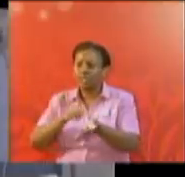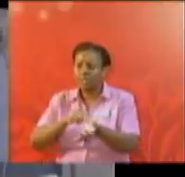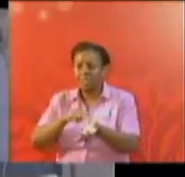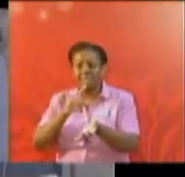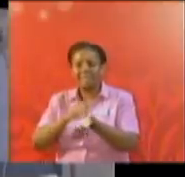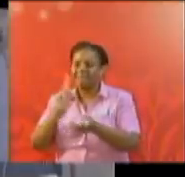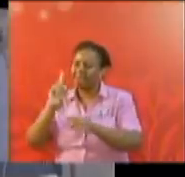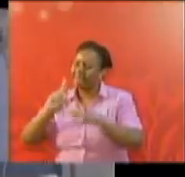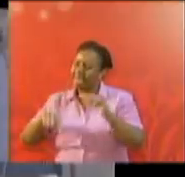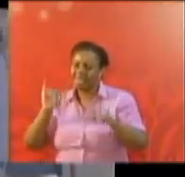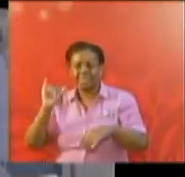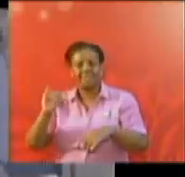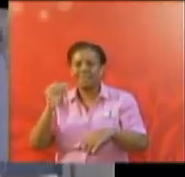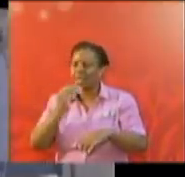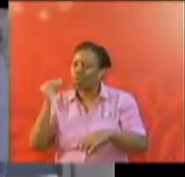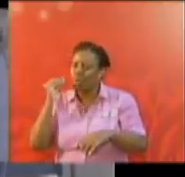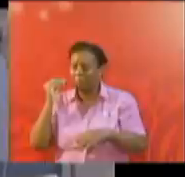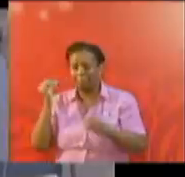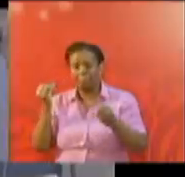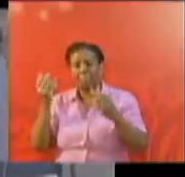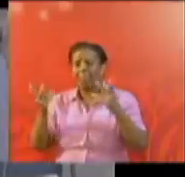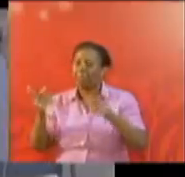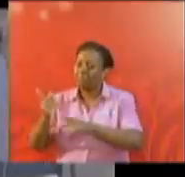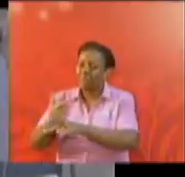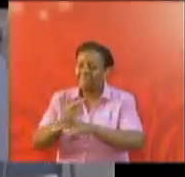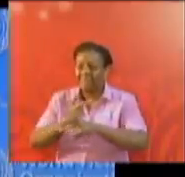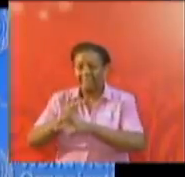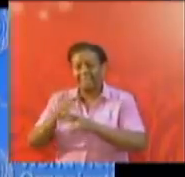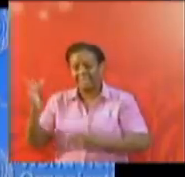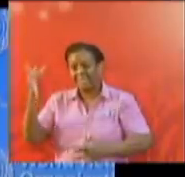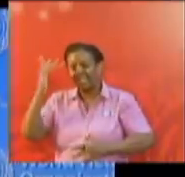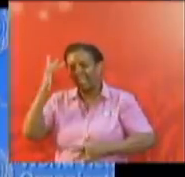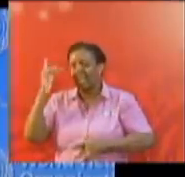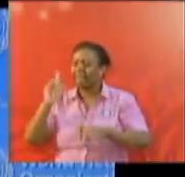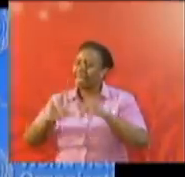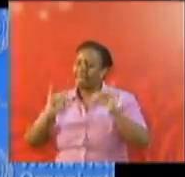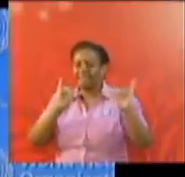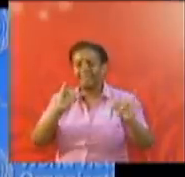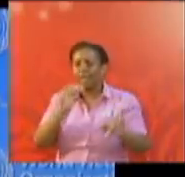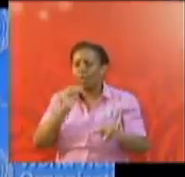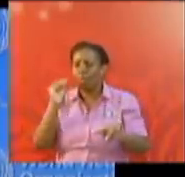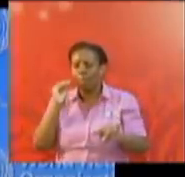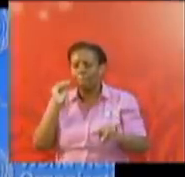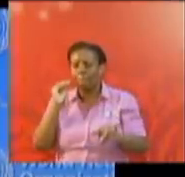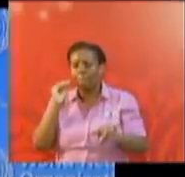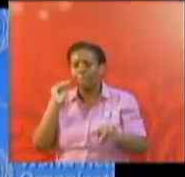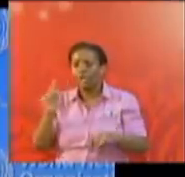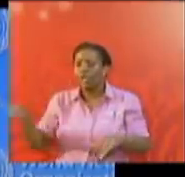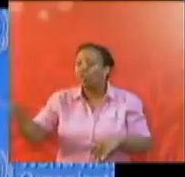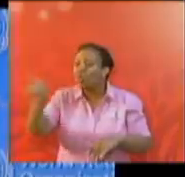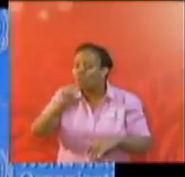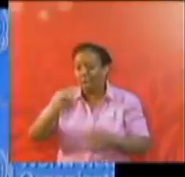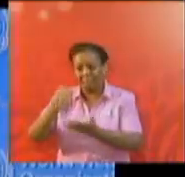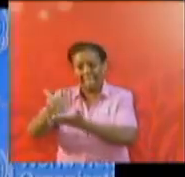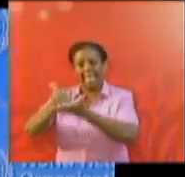many people who are caring for patients in hospitals who cannot stay at home. And if you can, and if you can help, and if you are asked to, please